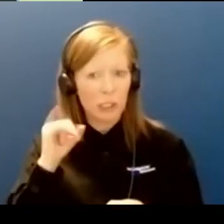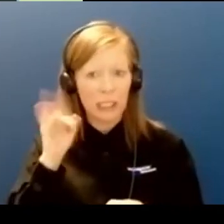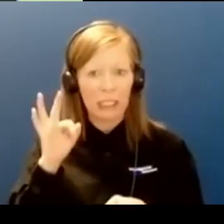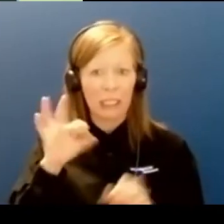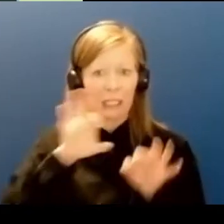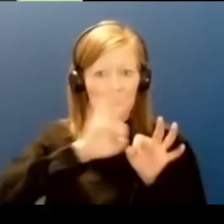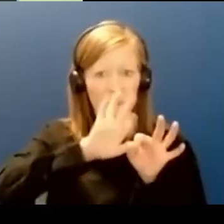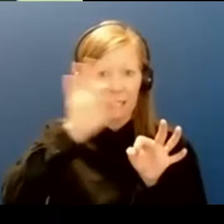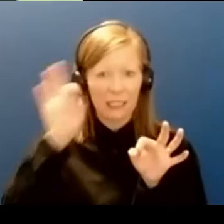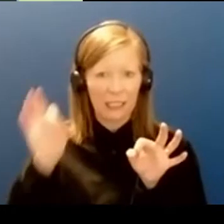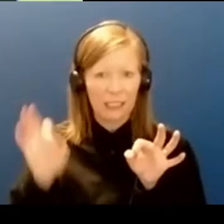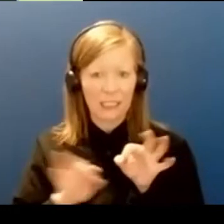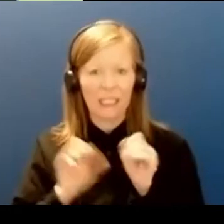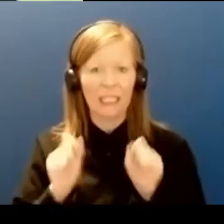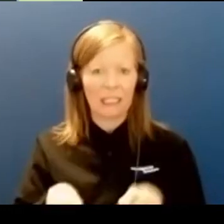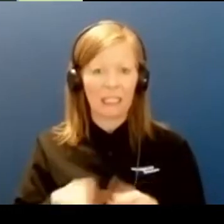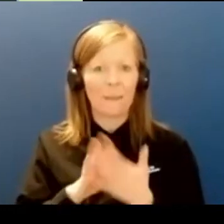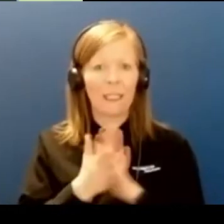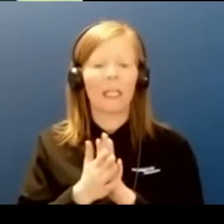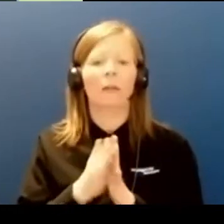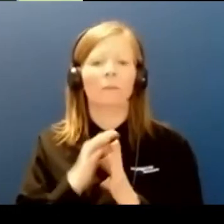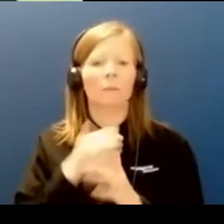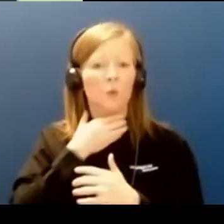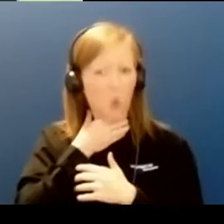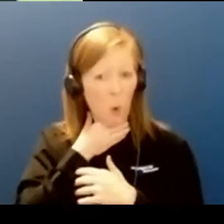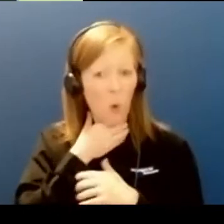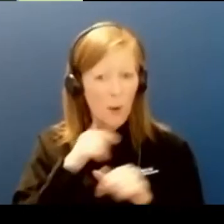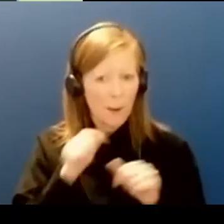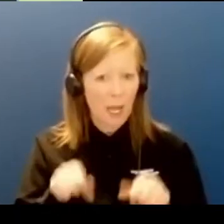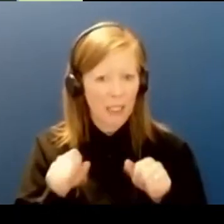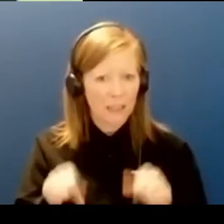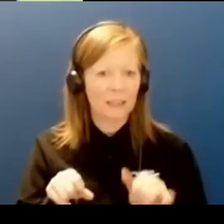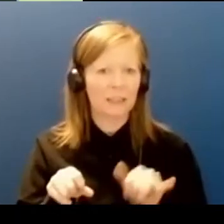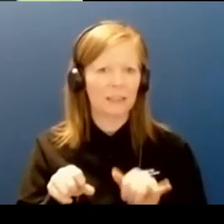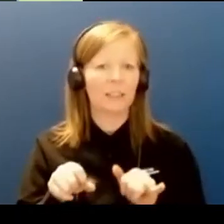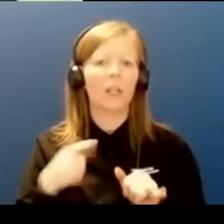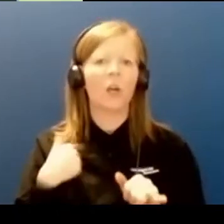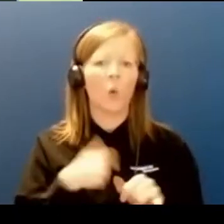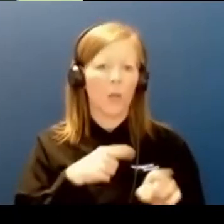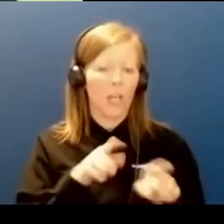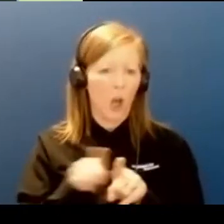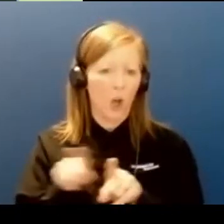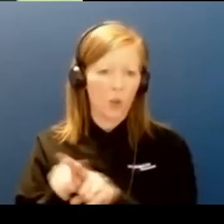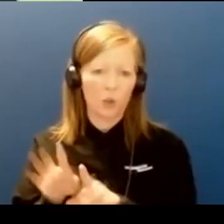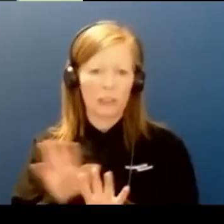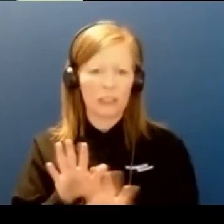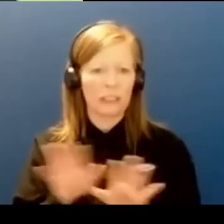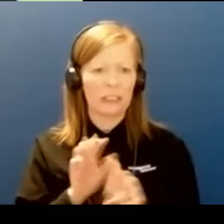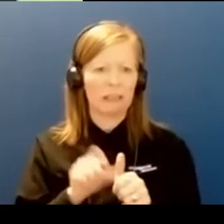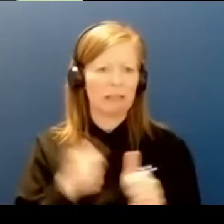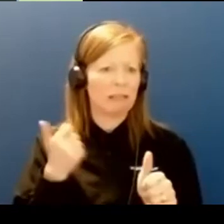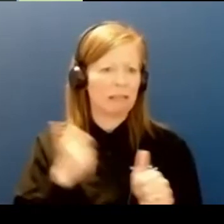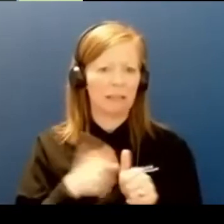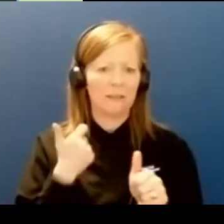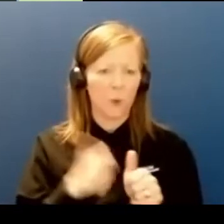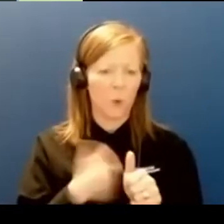little beads can be a choking hazard. Also, we advised against using